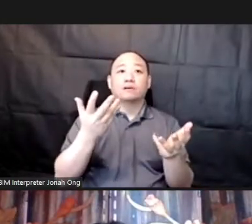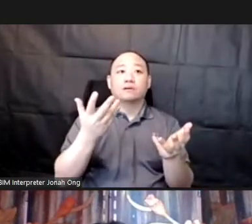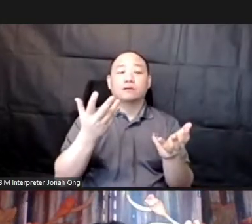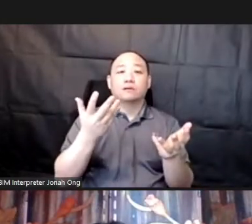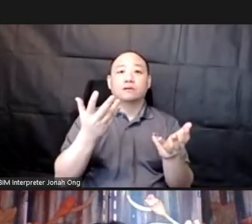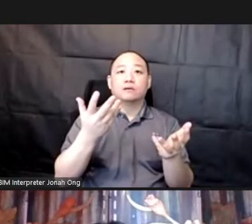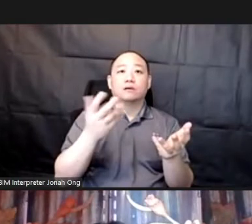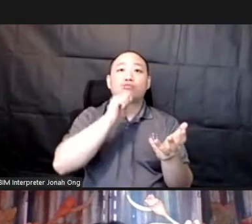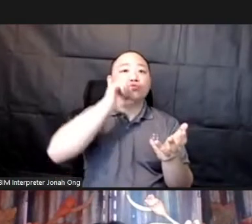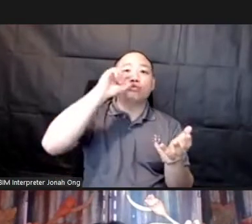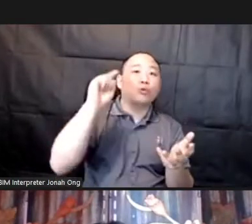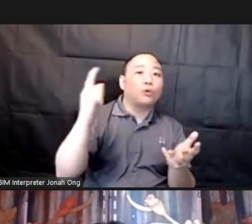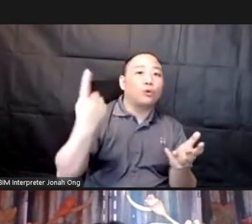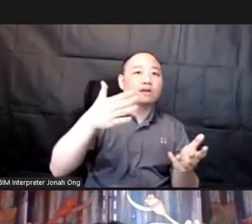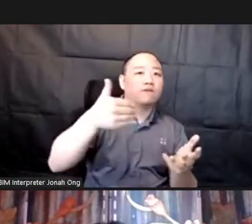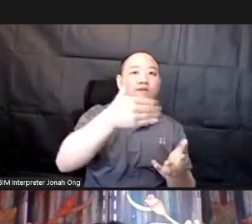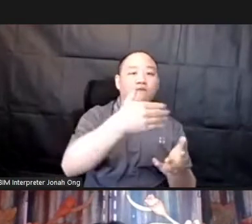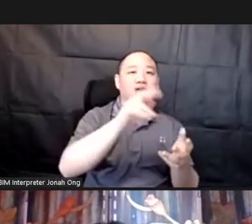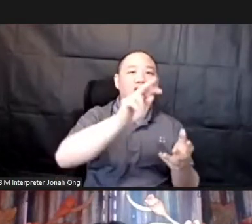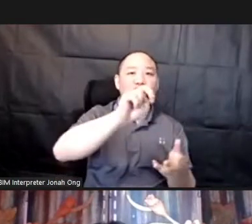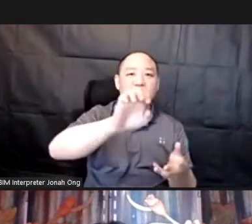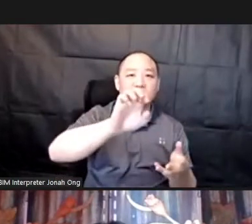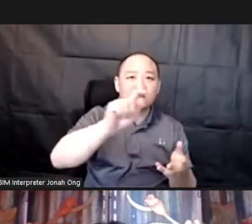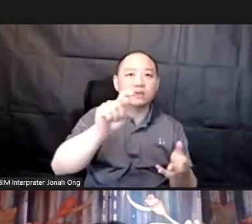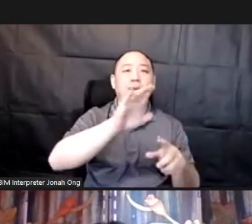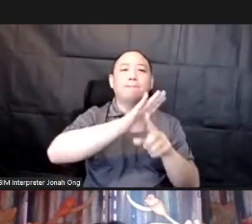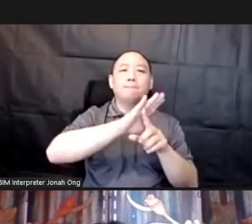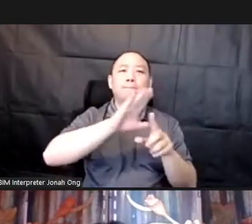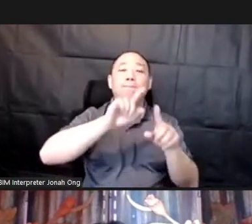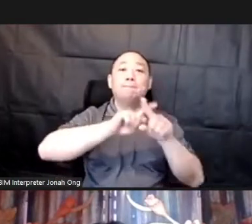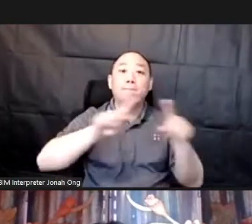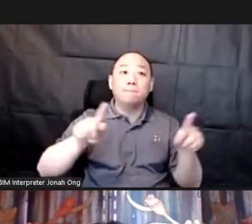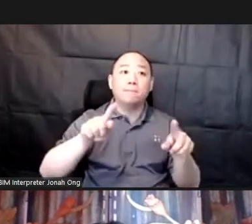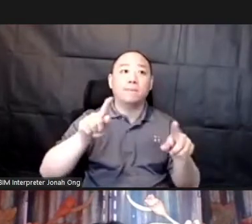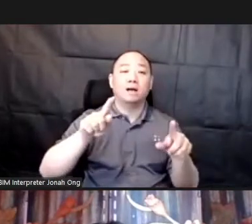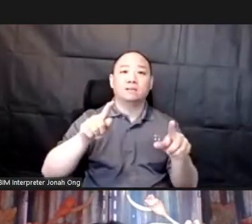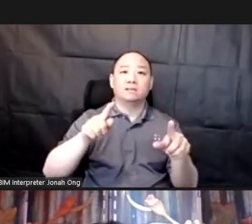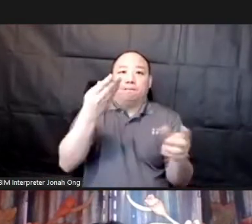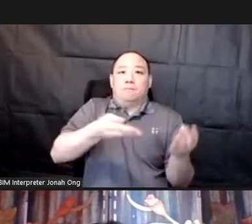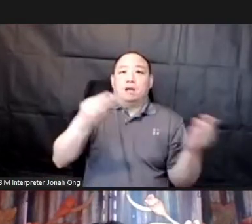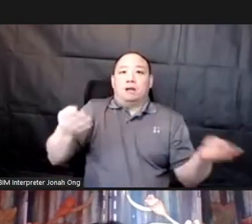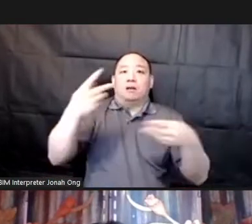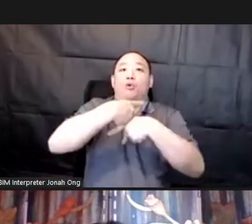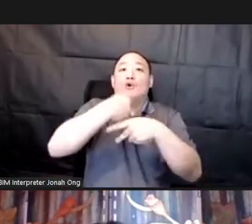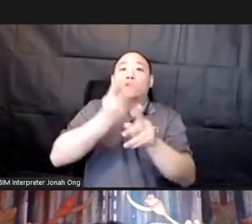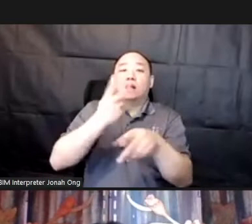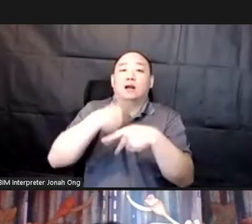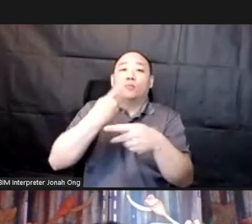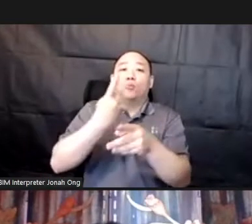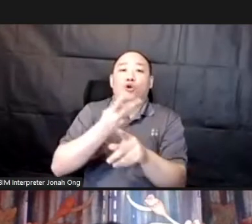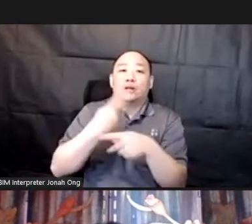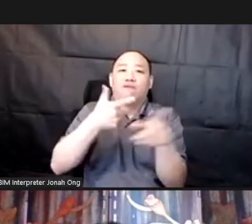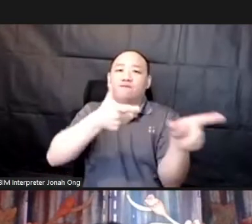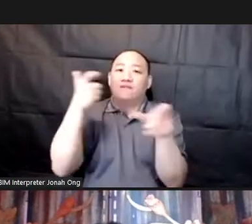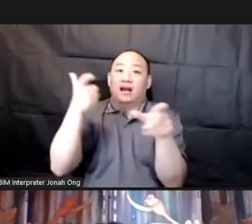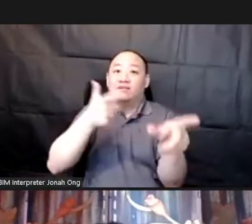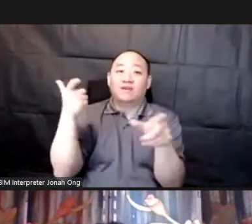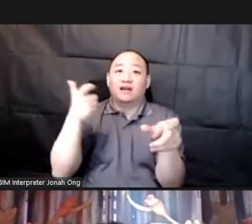also lots of the global fast-moving consumer goods company. They are trying to continue to push their agenda